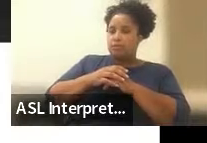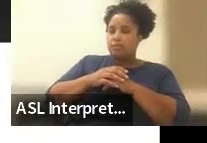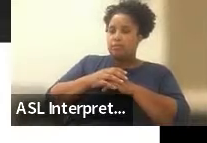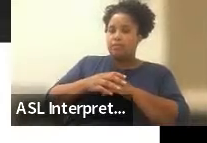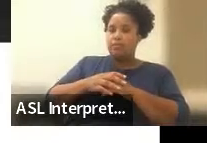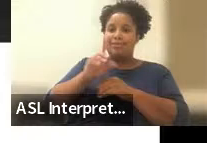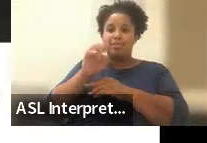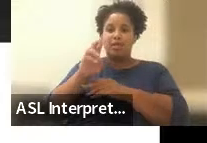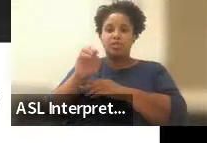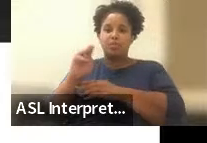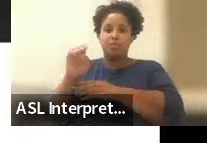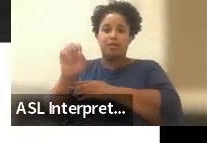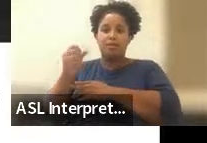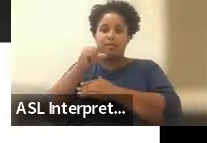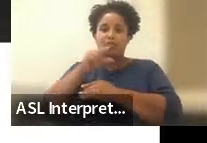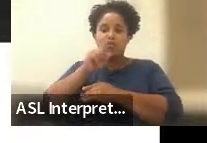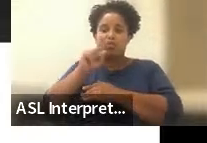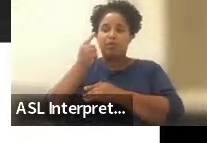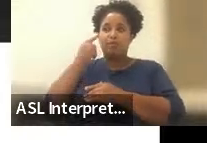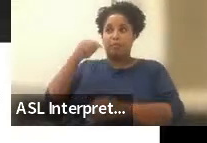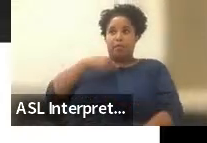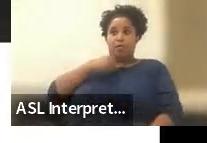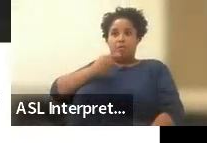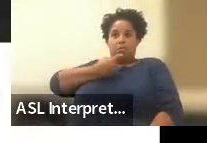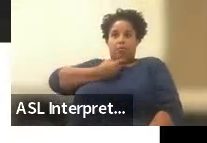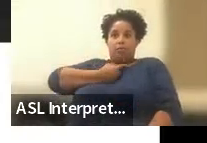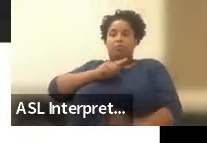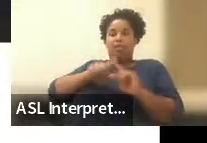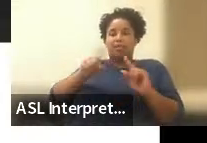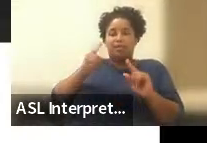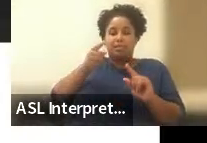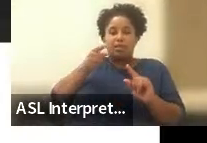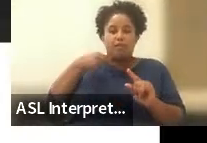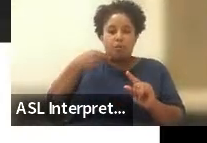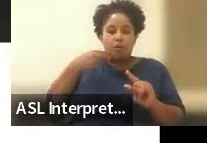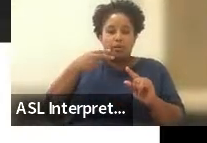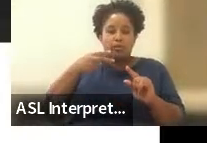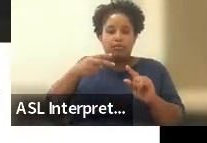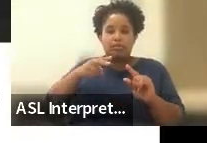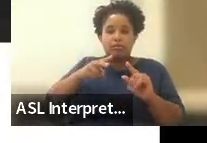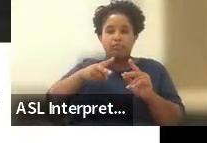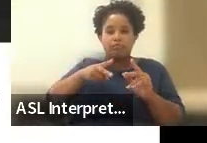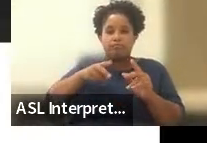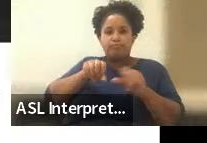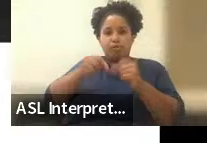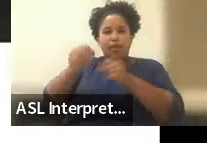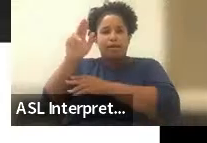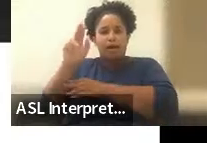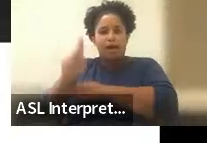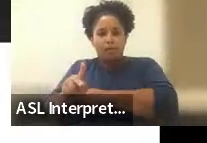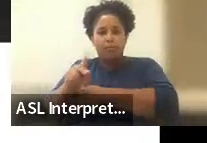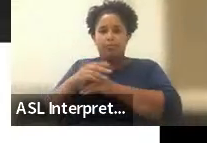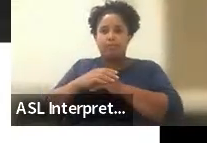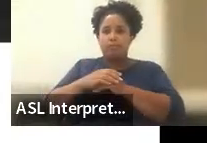Dr. Moss, I don't know if it's just for me, but you seem to be cutting out a little bit.